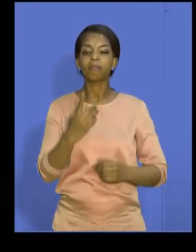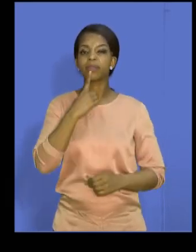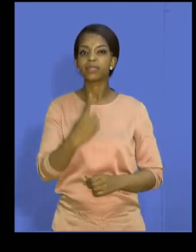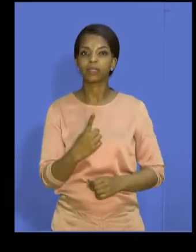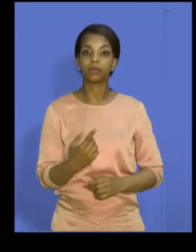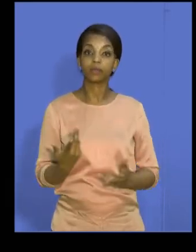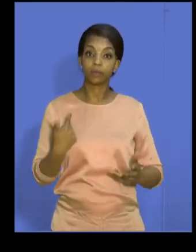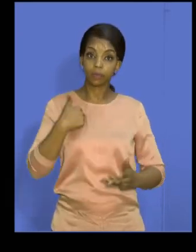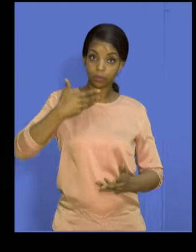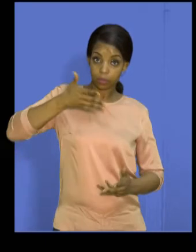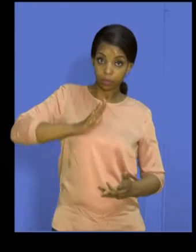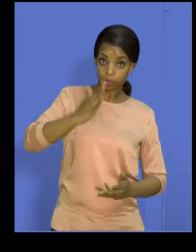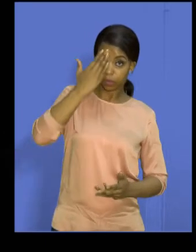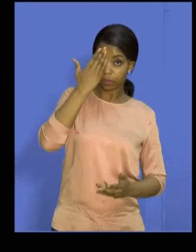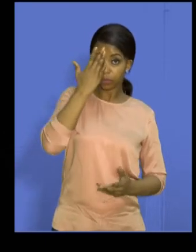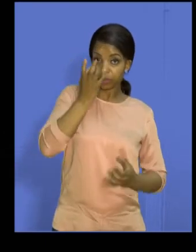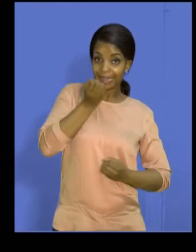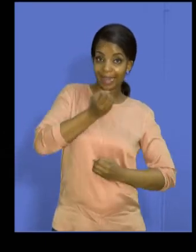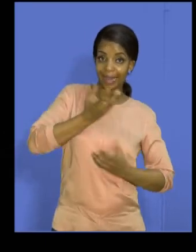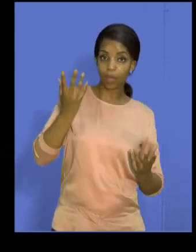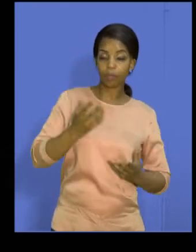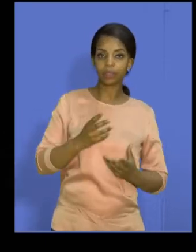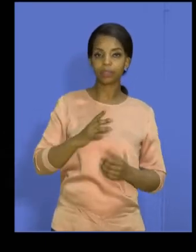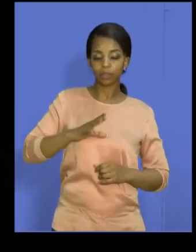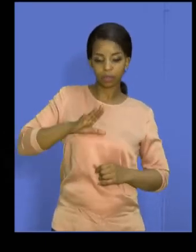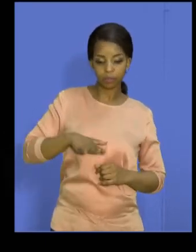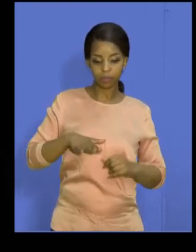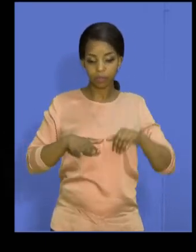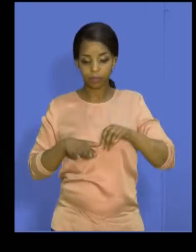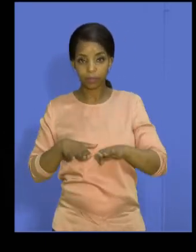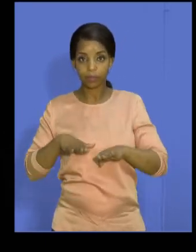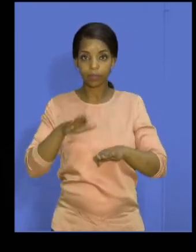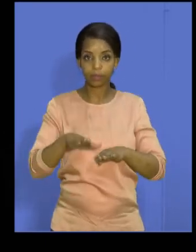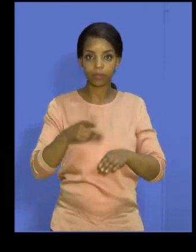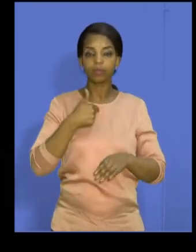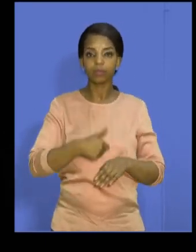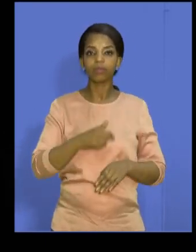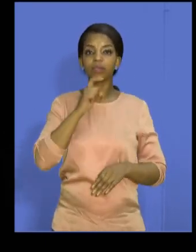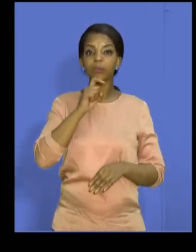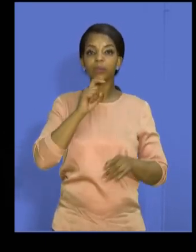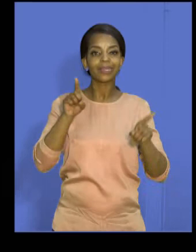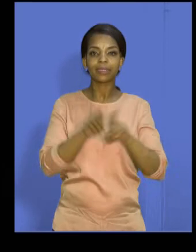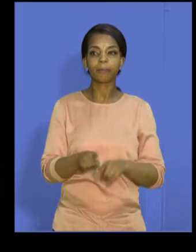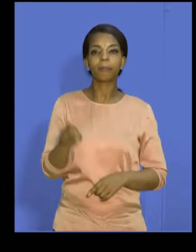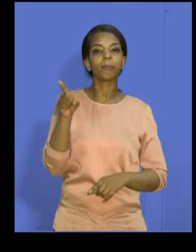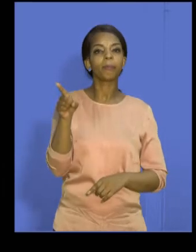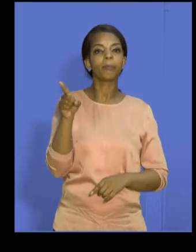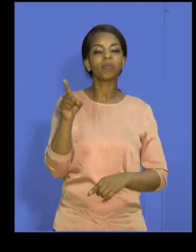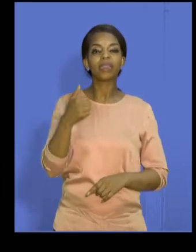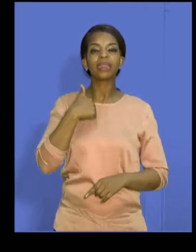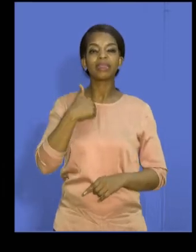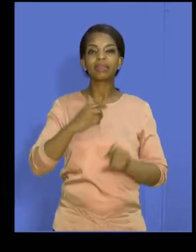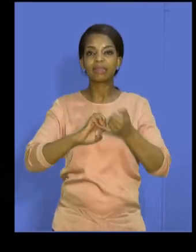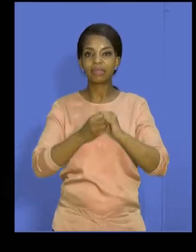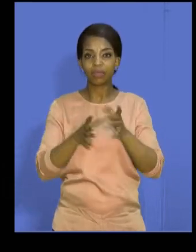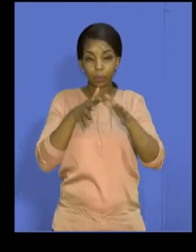maybe on day 15, I can use the model that we'll develop here to try and talk about that. And then that will give